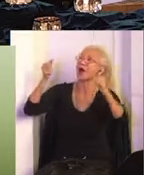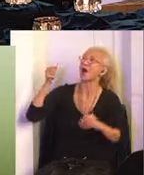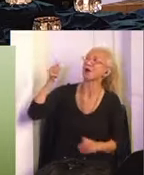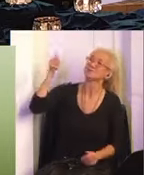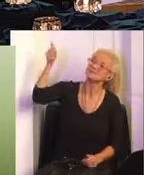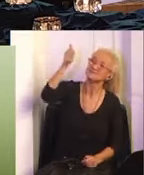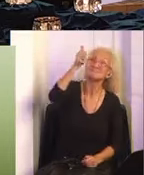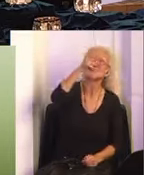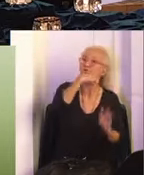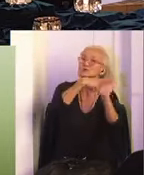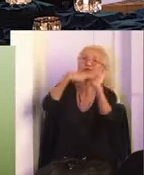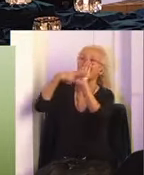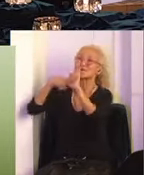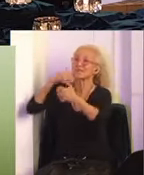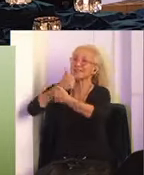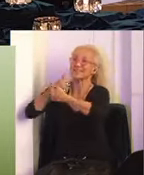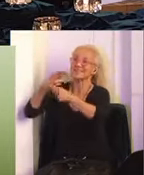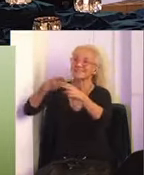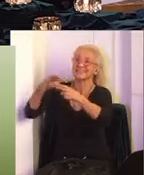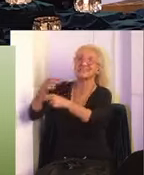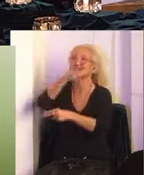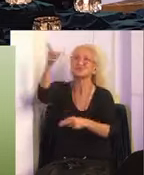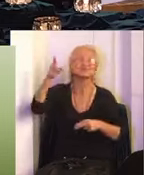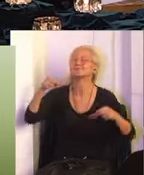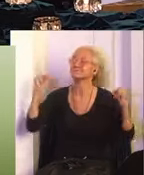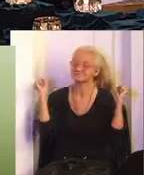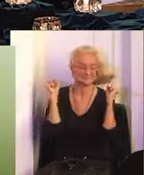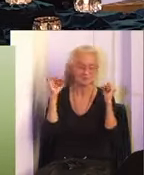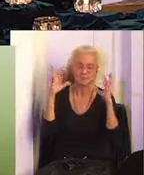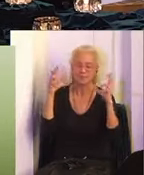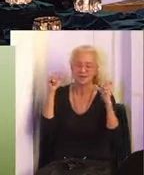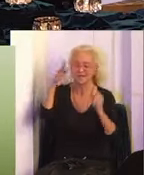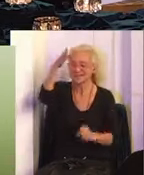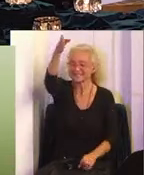name. You are amazing,